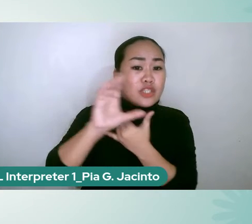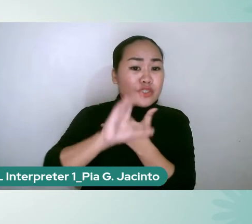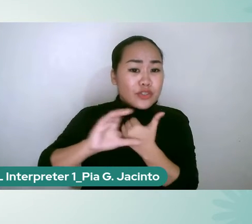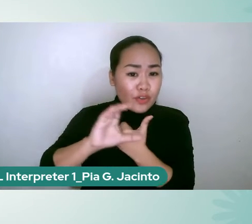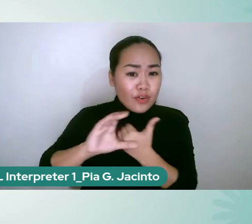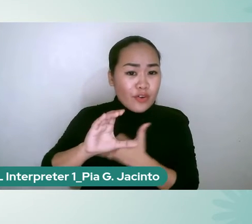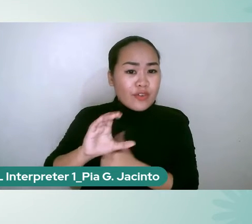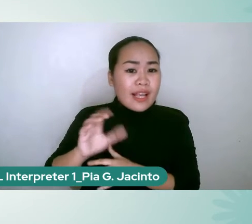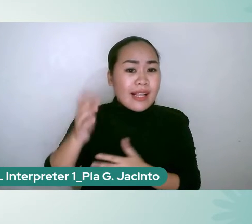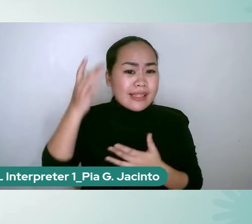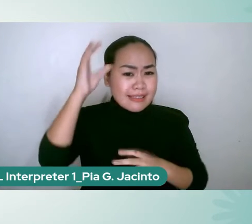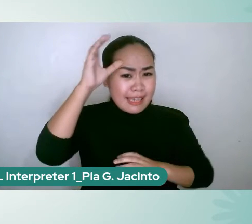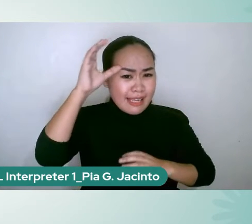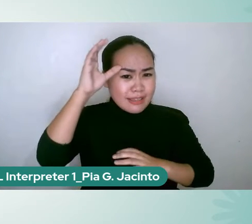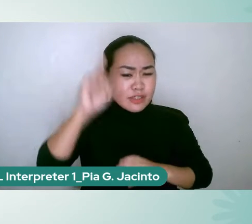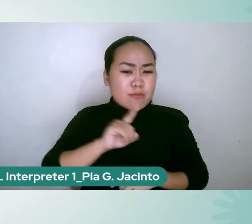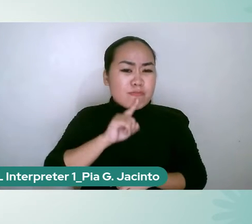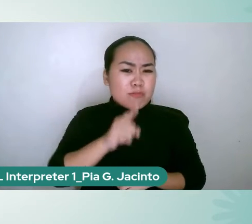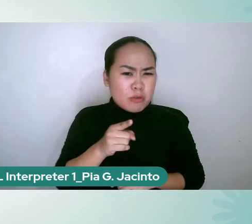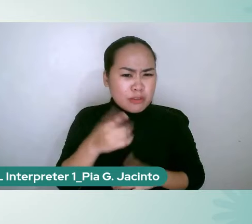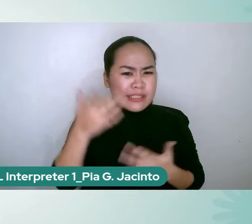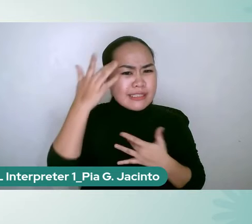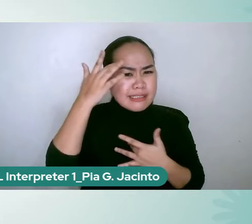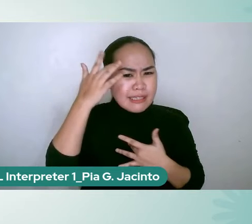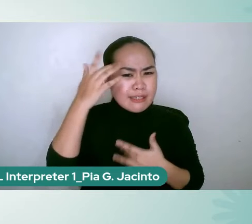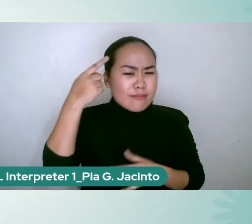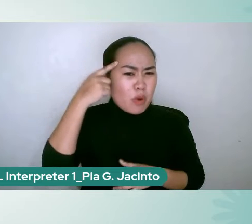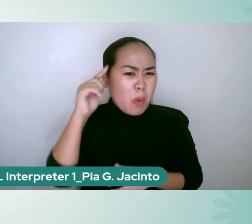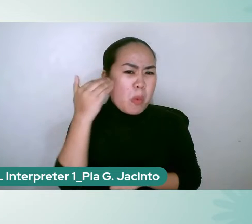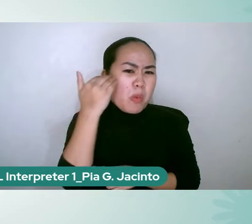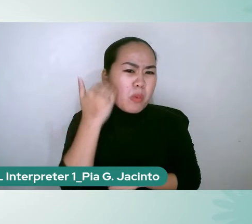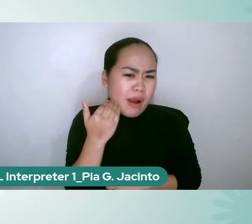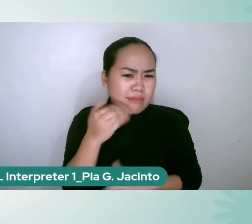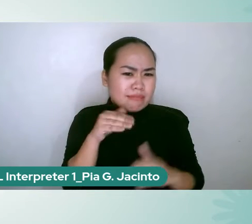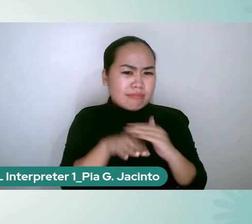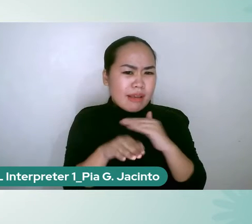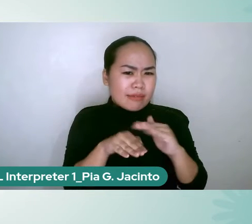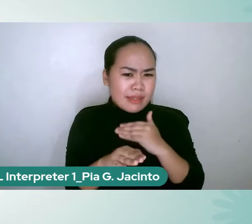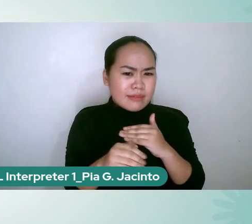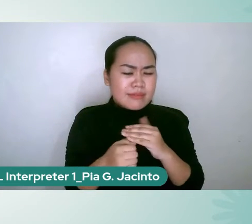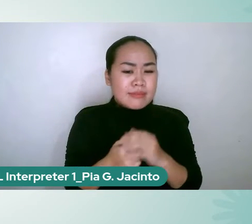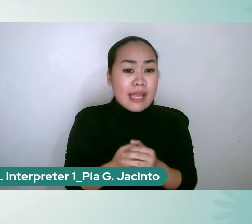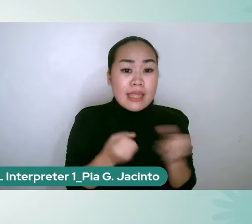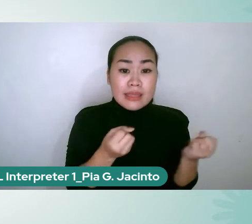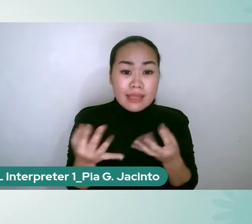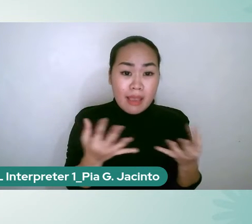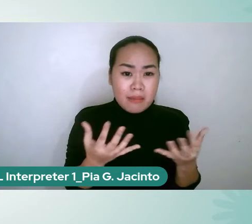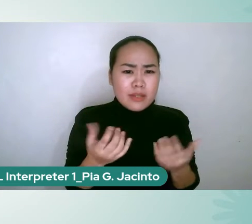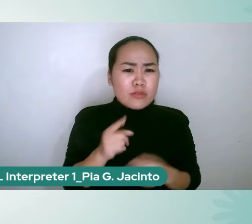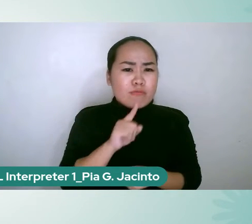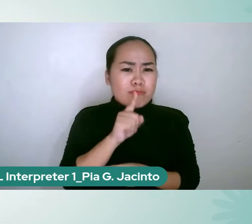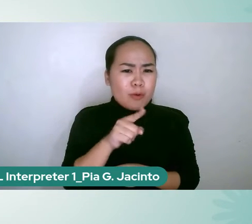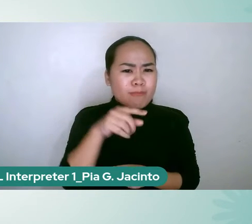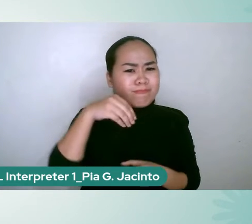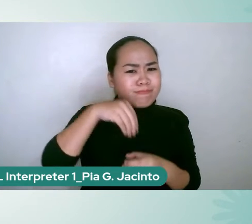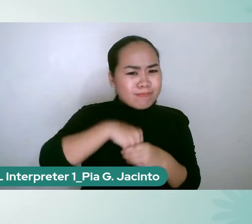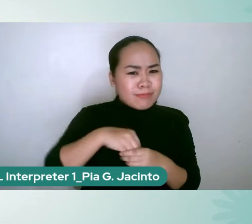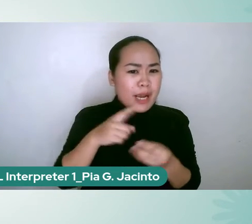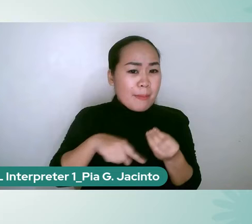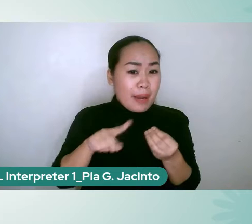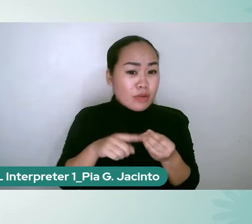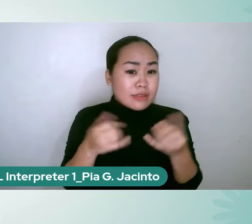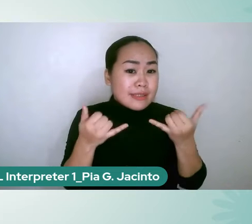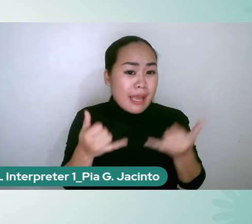disease of inequity of access. We have a lot of things in store for all of us today and tomorrow, so please stay with